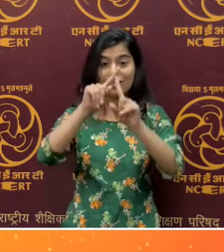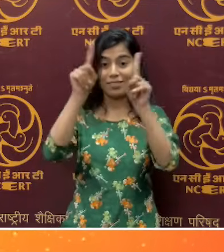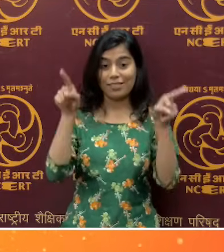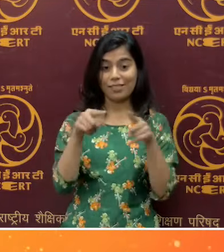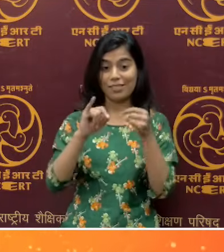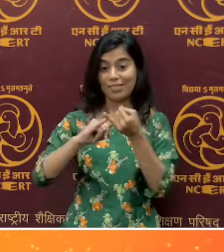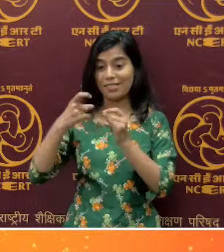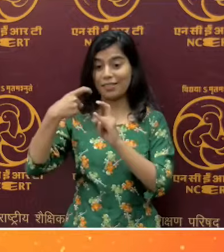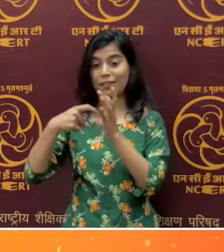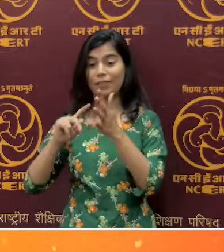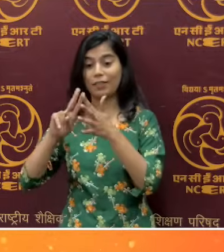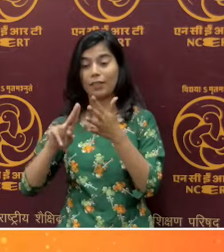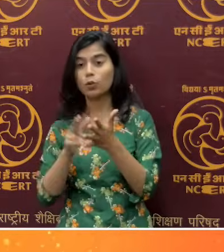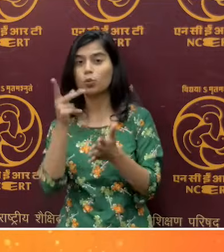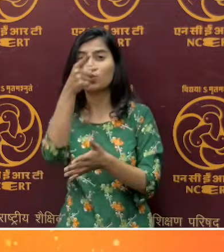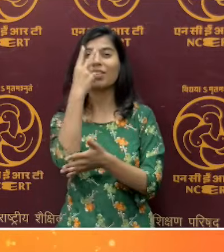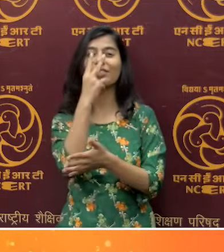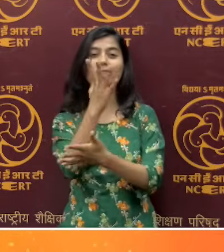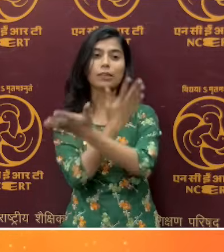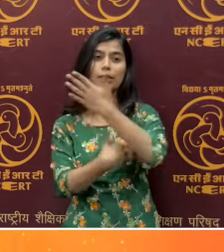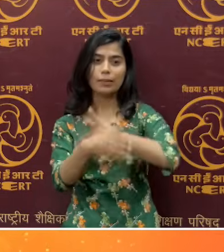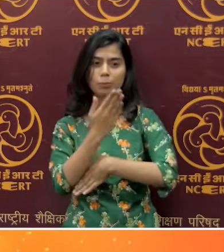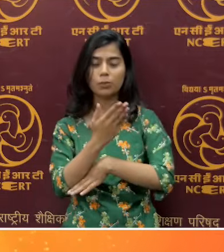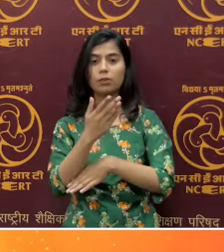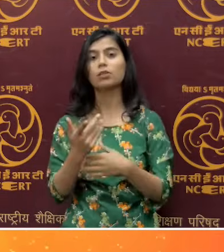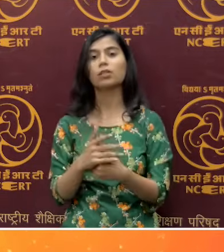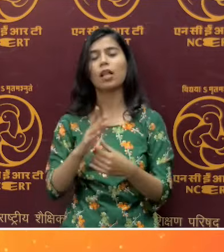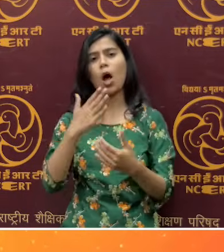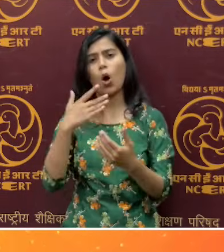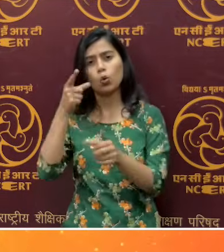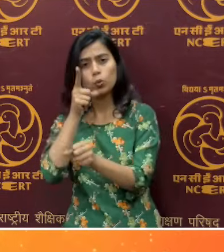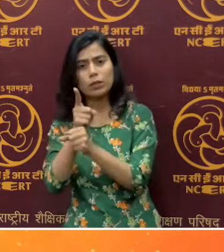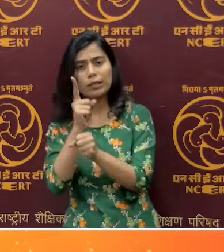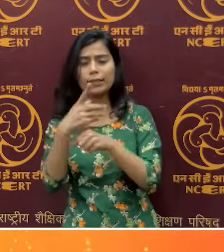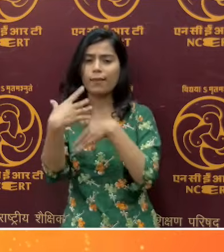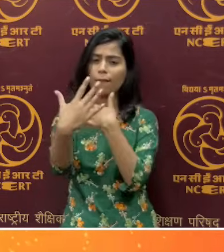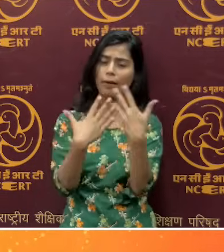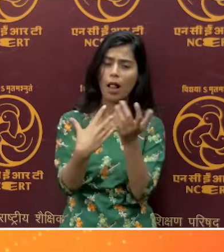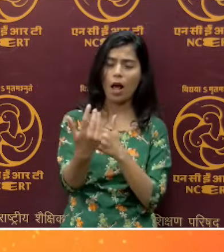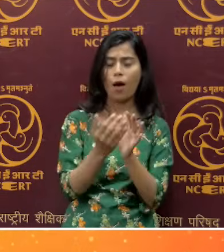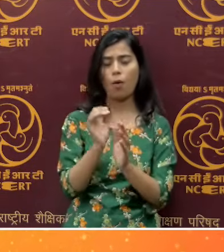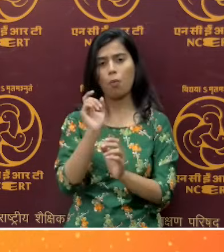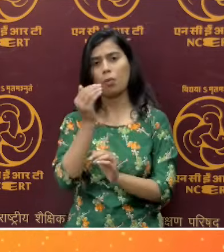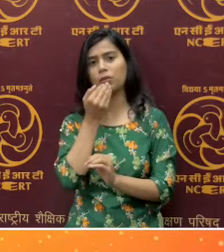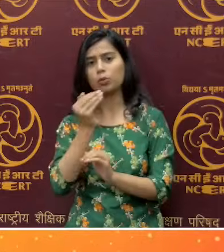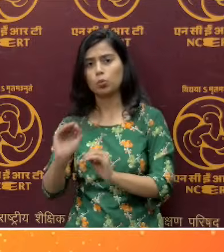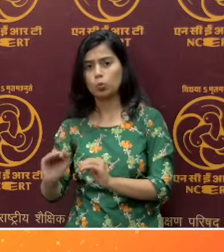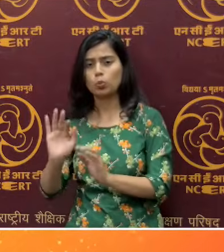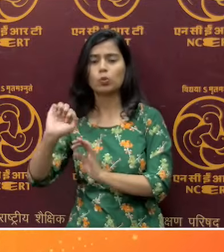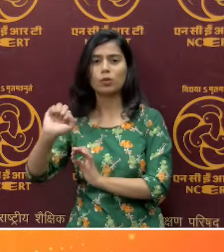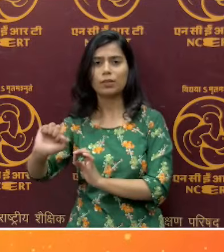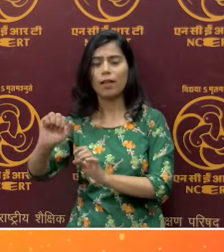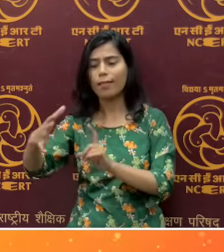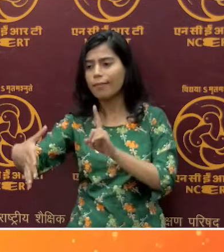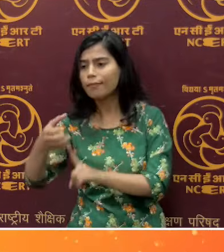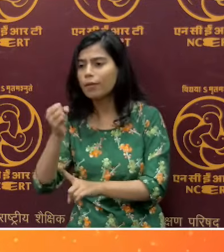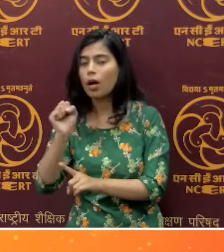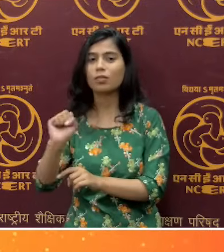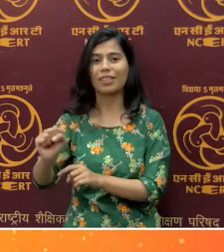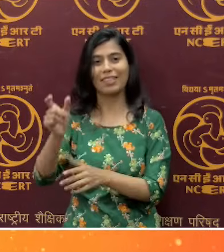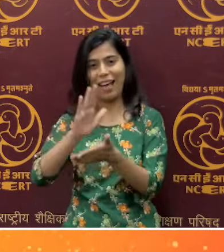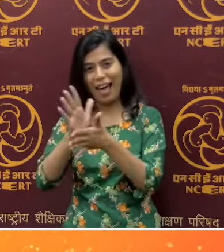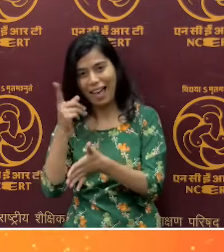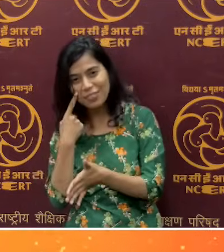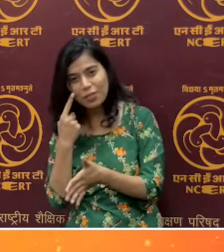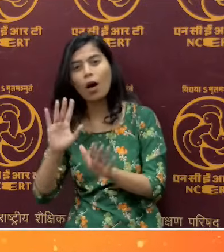of disability we can see. So teacher can select any of the disabilities, whatever they have found out the disability the